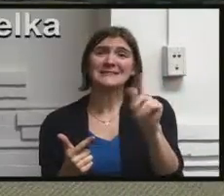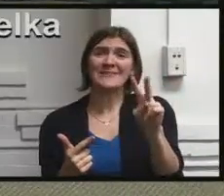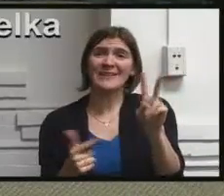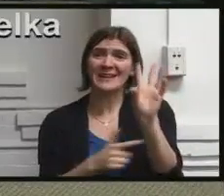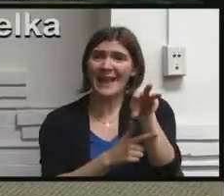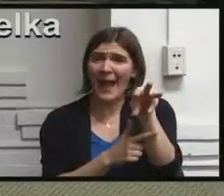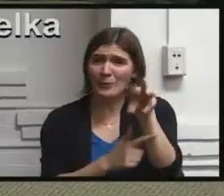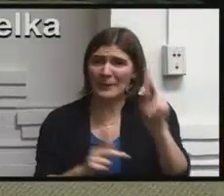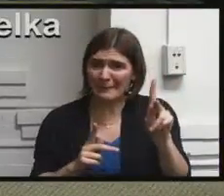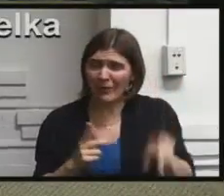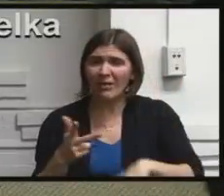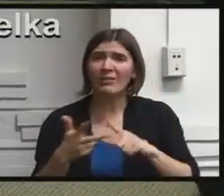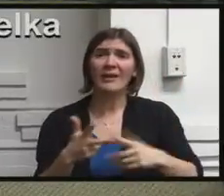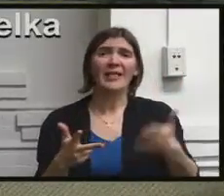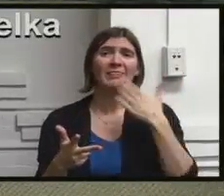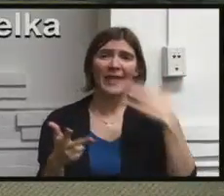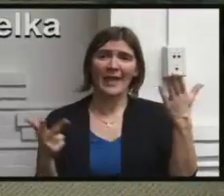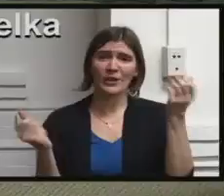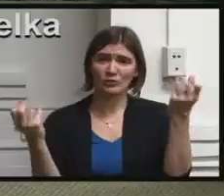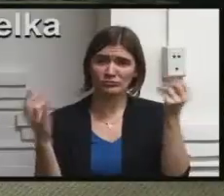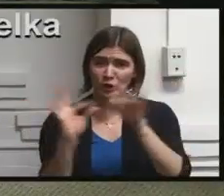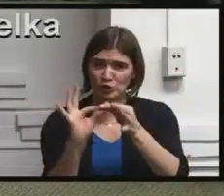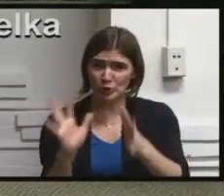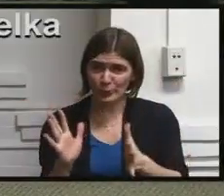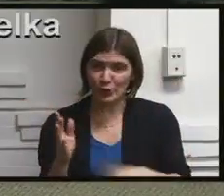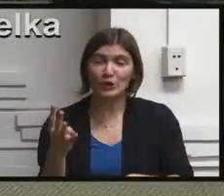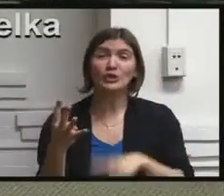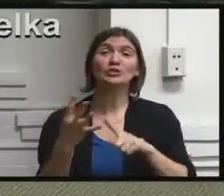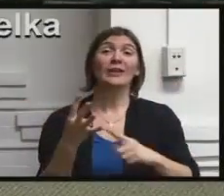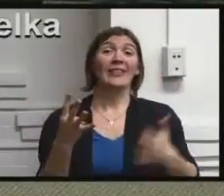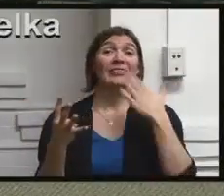BCTV technicians. Thank you, ASL interpreters.